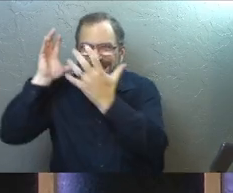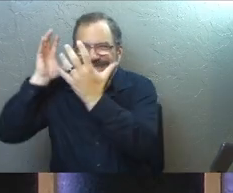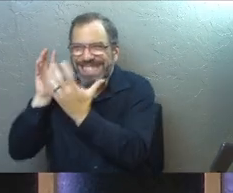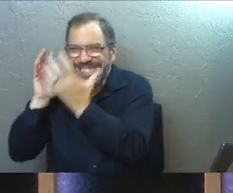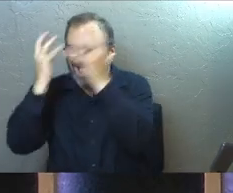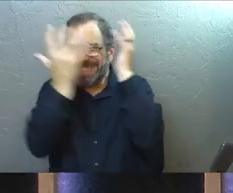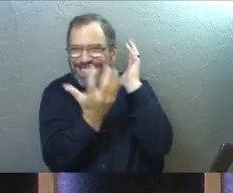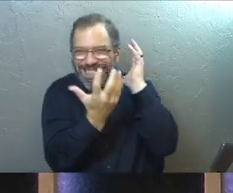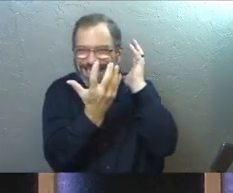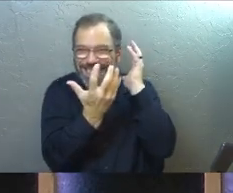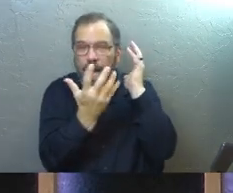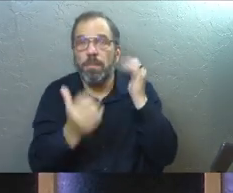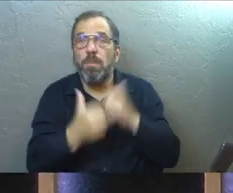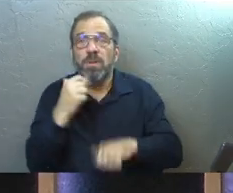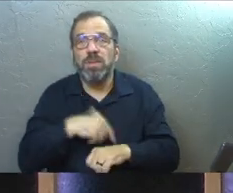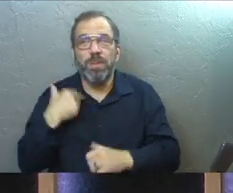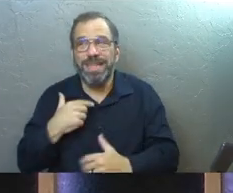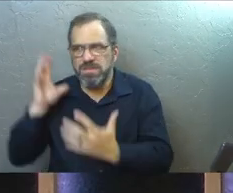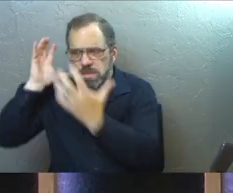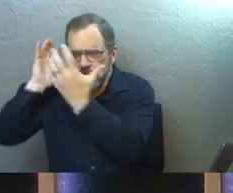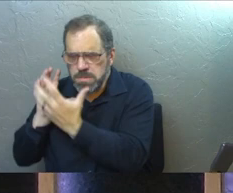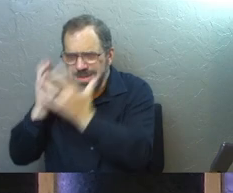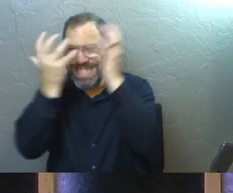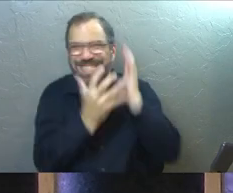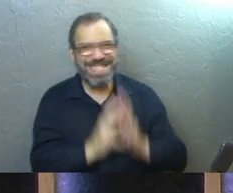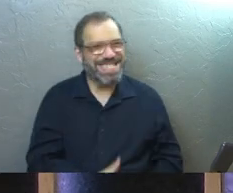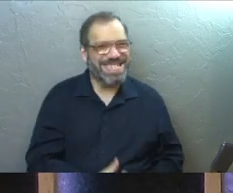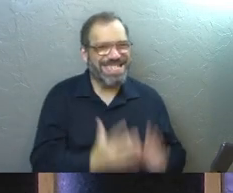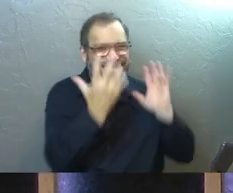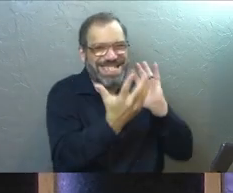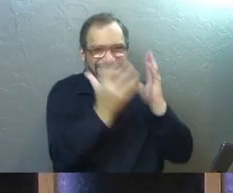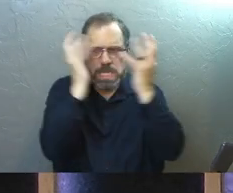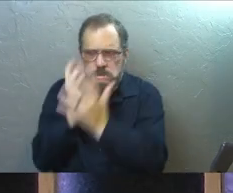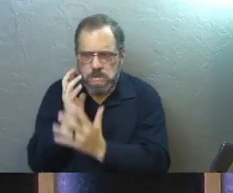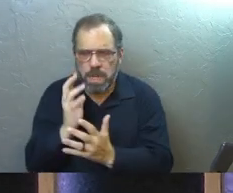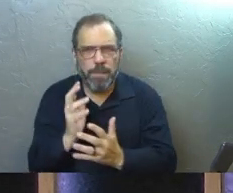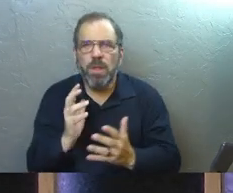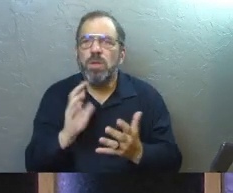way, you don't like you. You end up hating you.